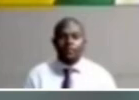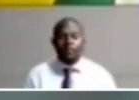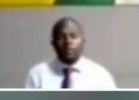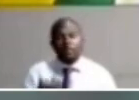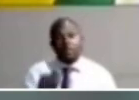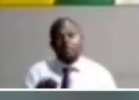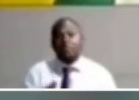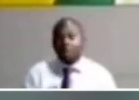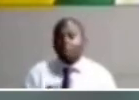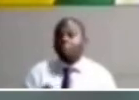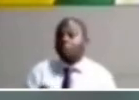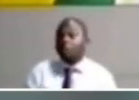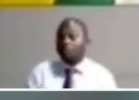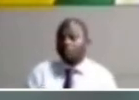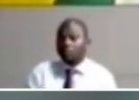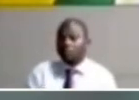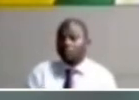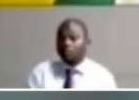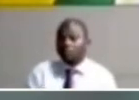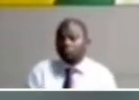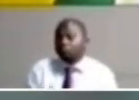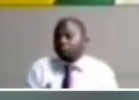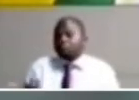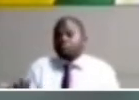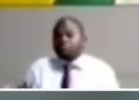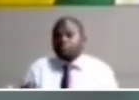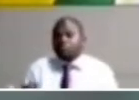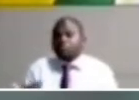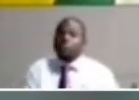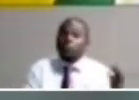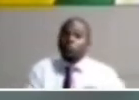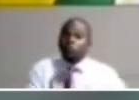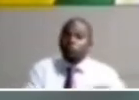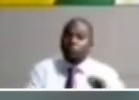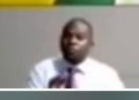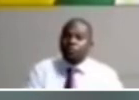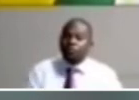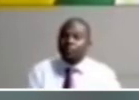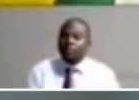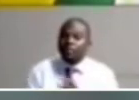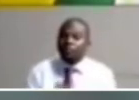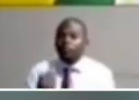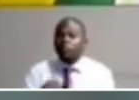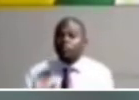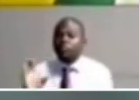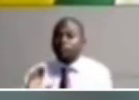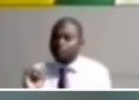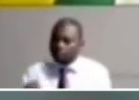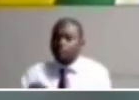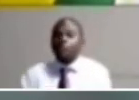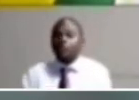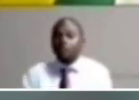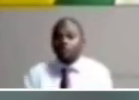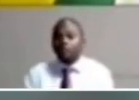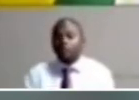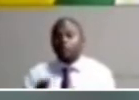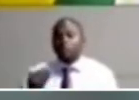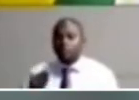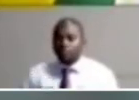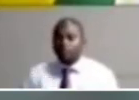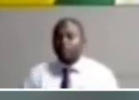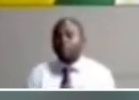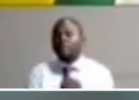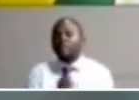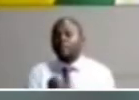If they have money, let them contribute it to the task force to use in a disciplined and safe